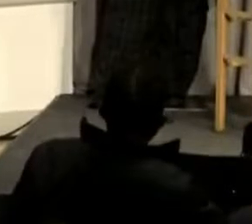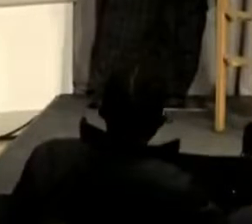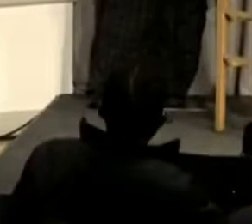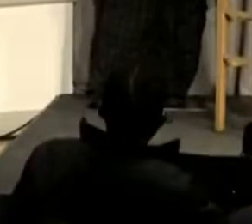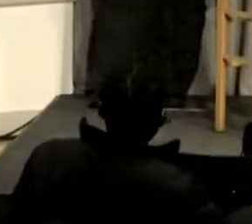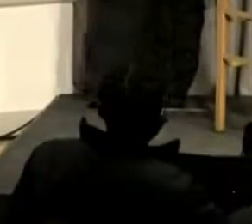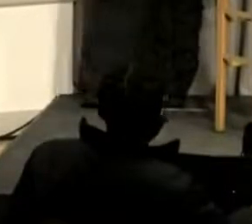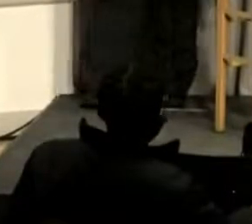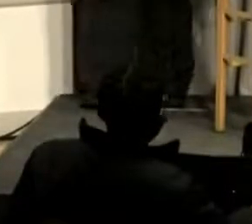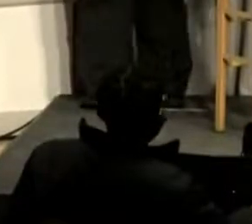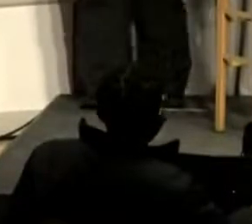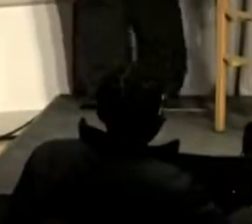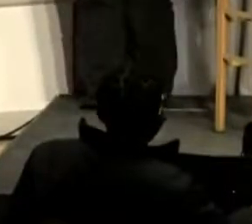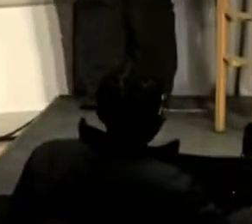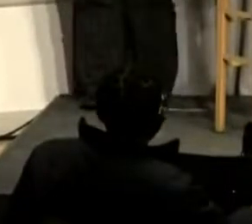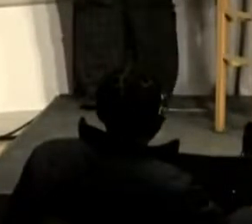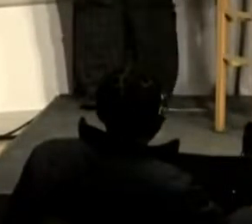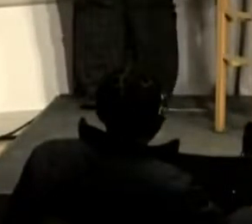Good morning.